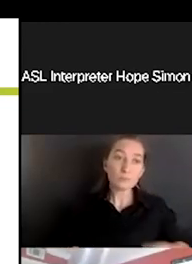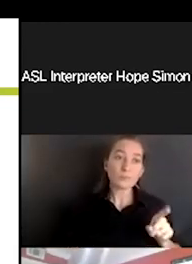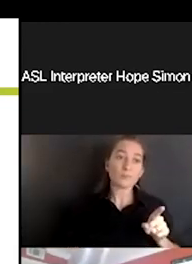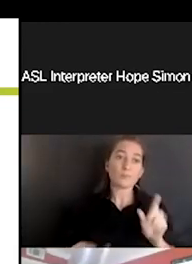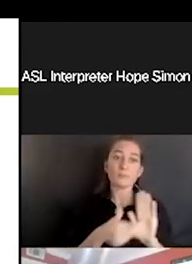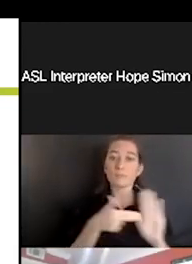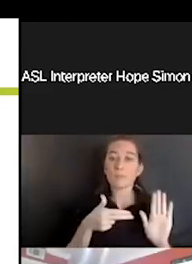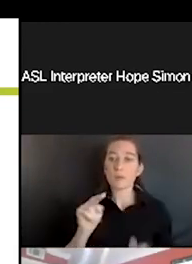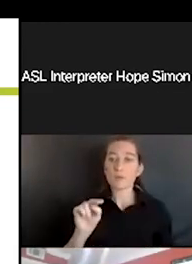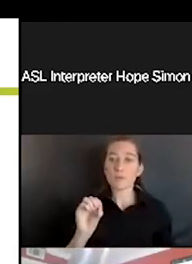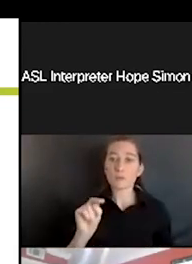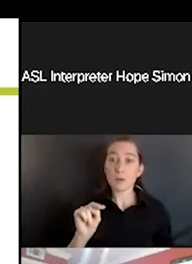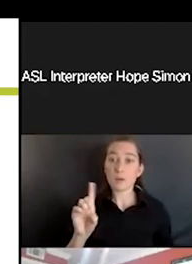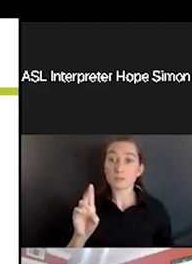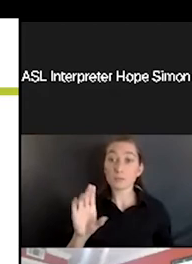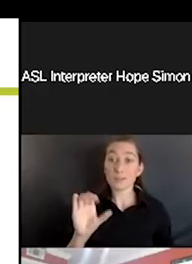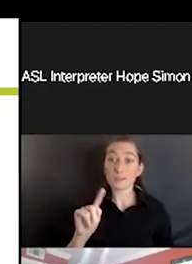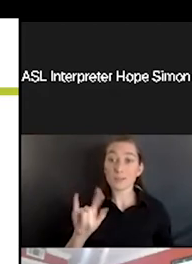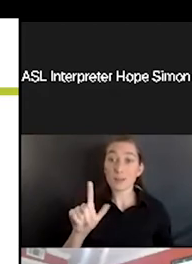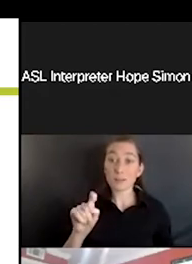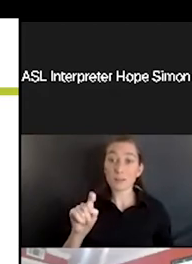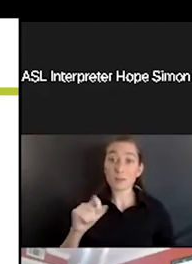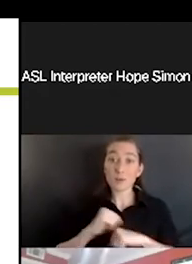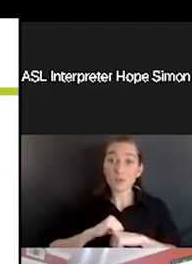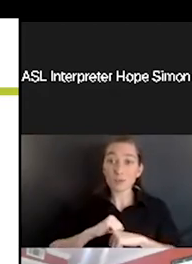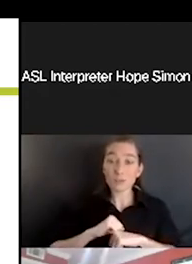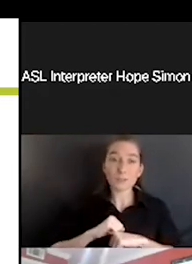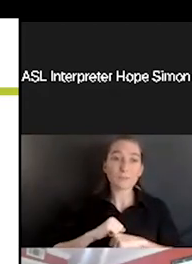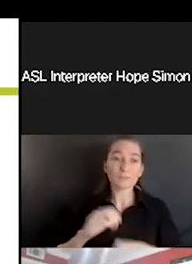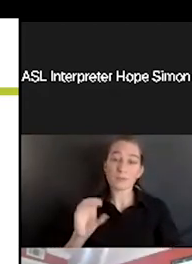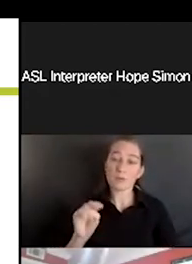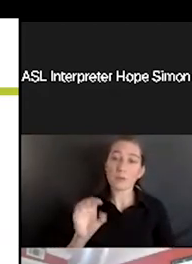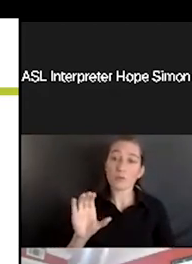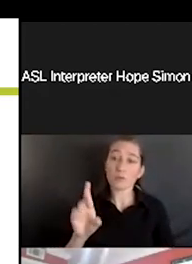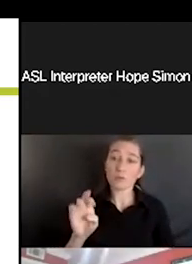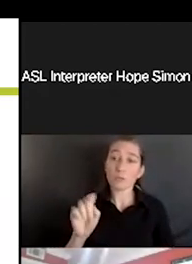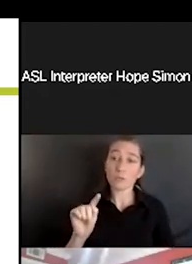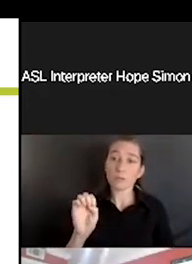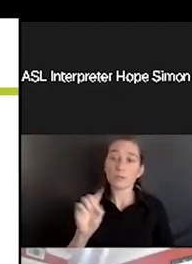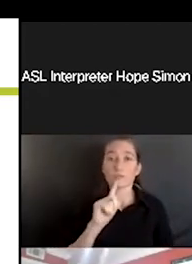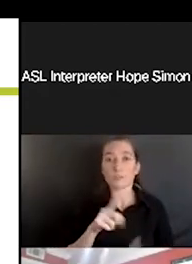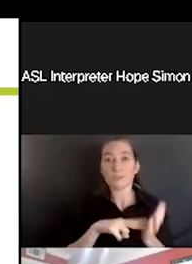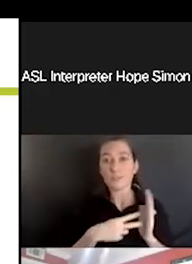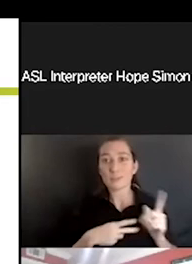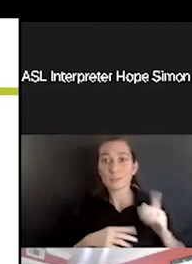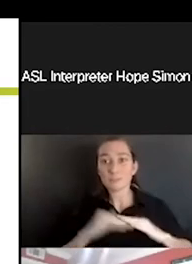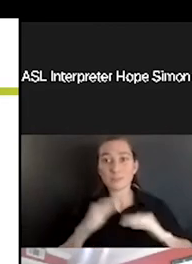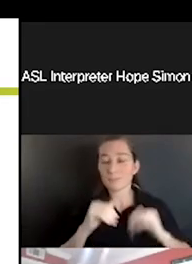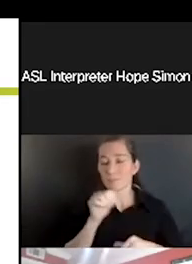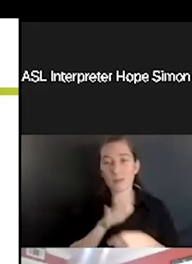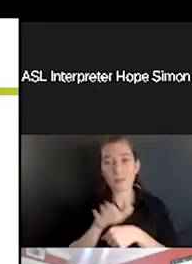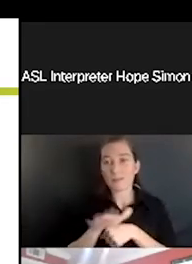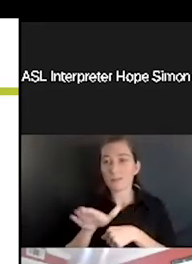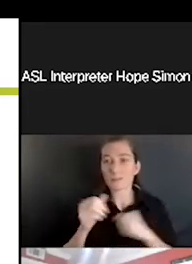their concrete elements just don't have sufficient reinforcement in them. They don't have enough reinforcement they don't have